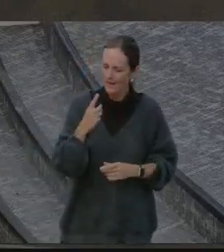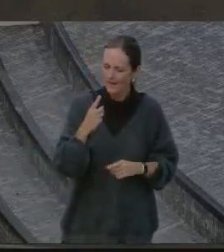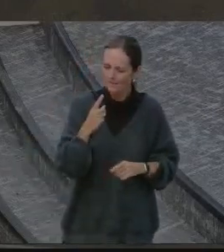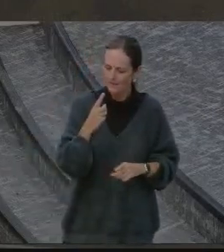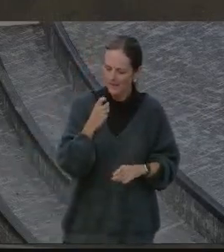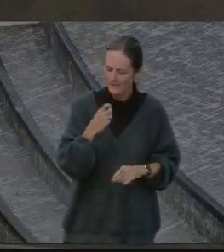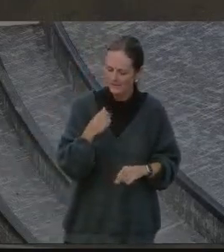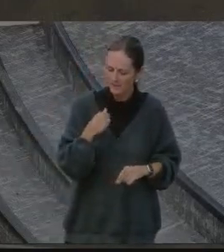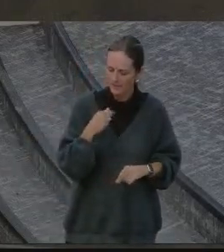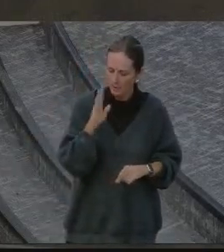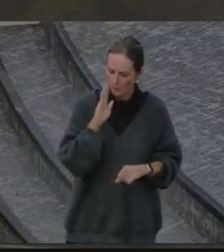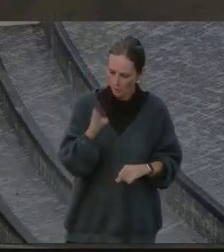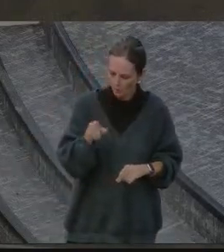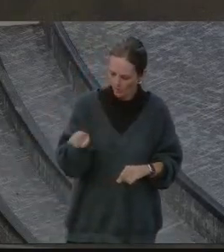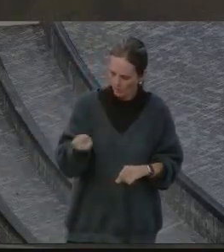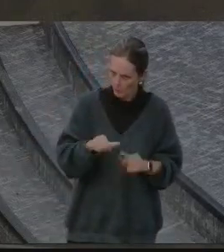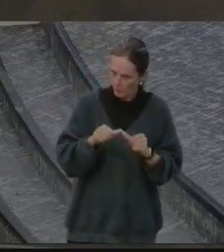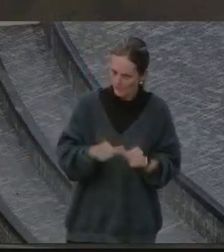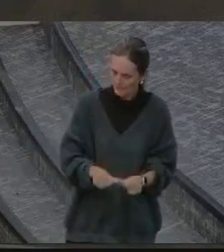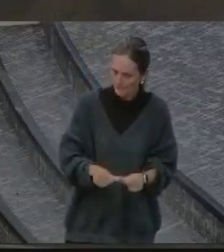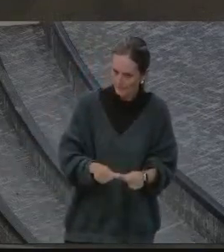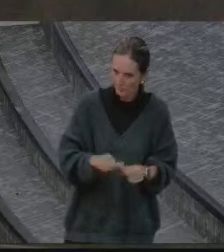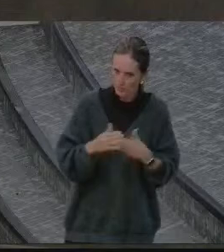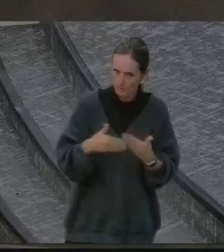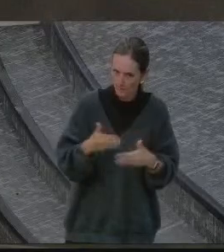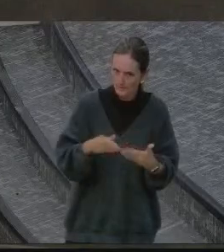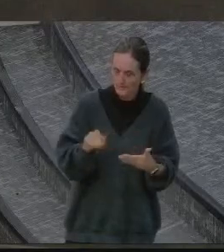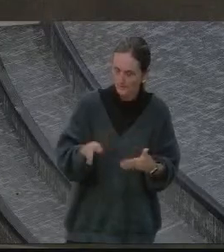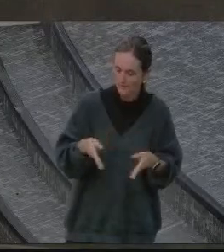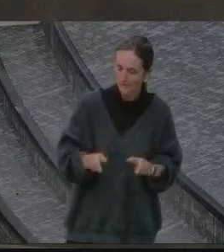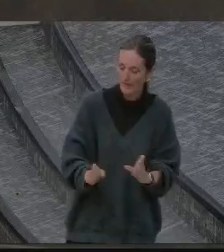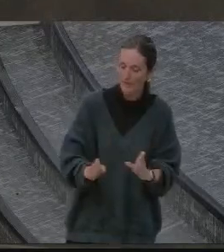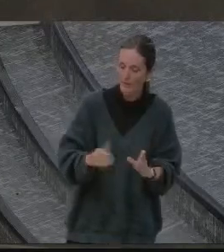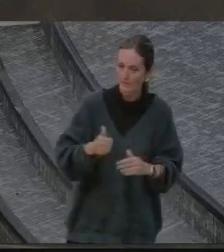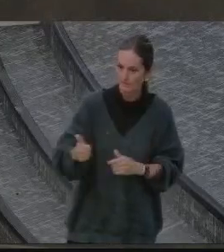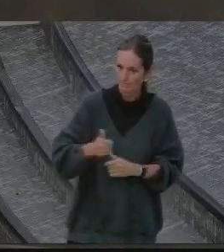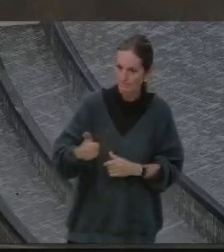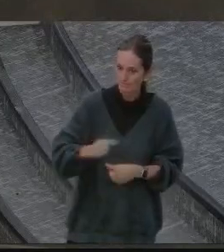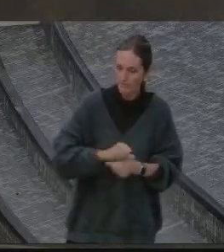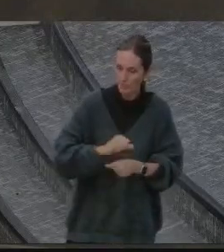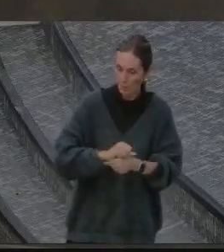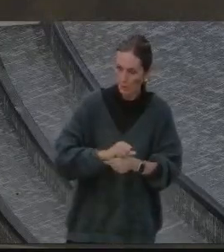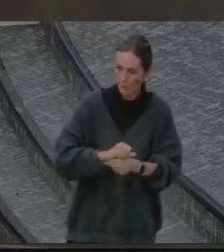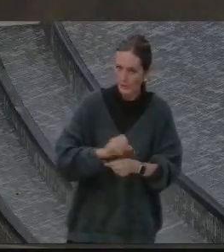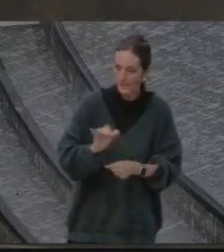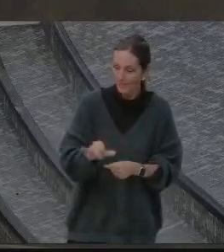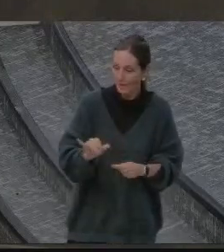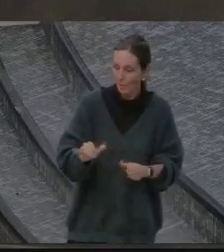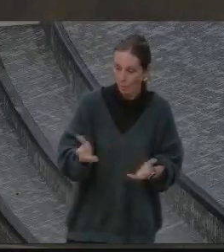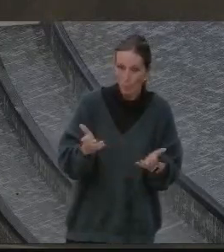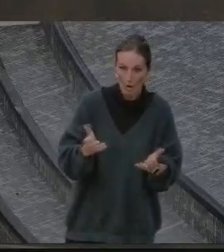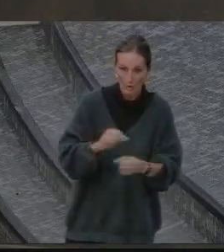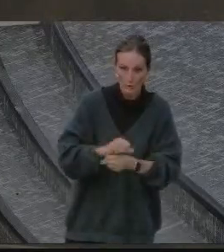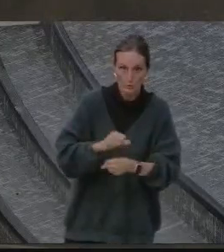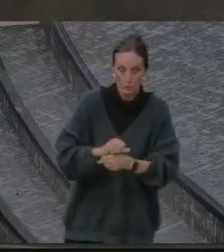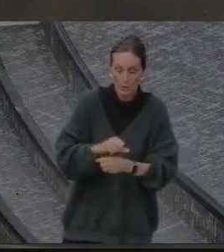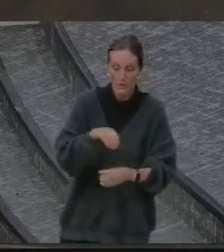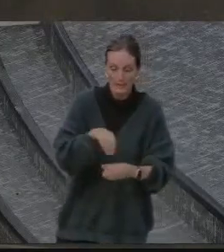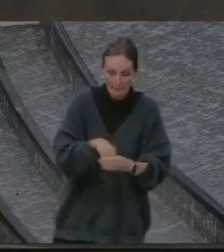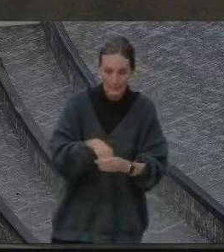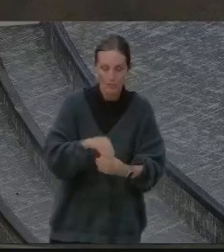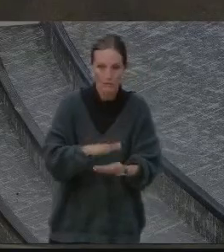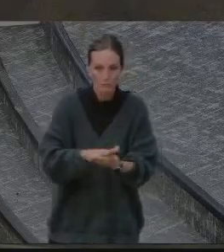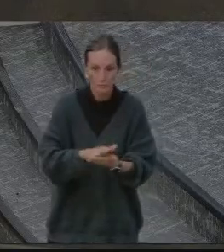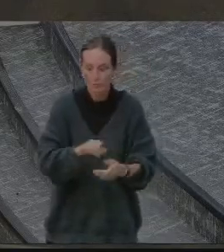will continue the process of allowing our transportation workers that want to work in schools as